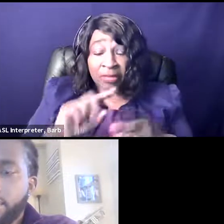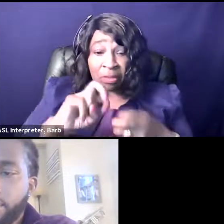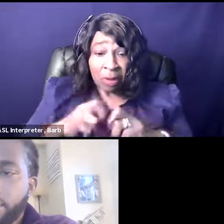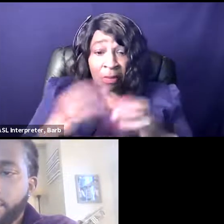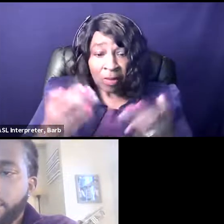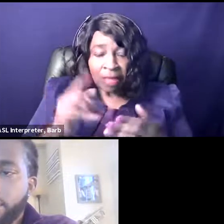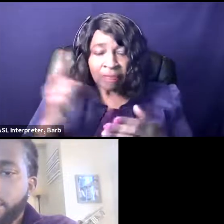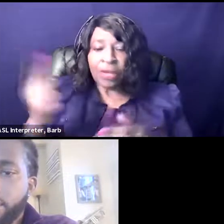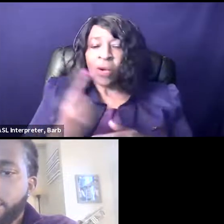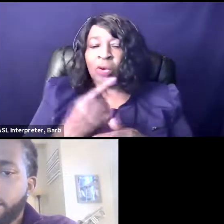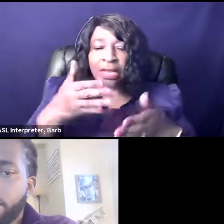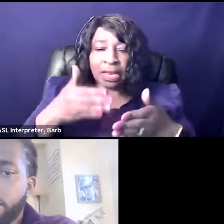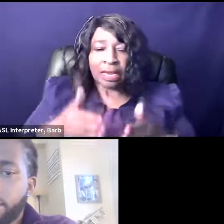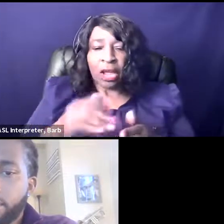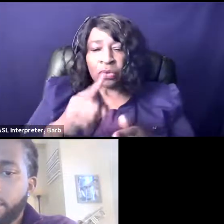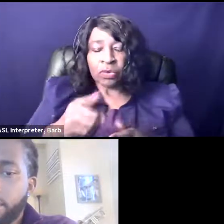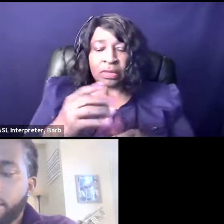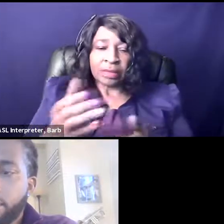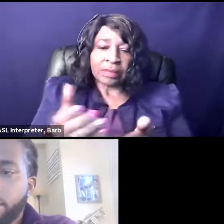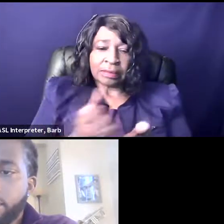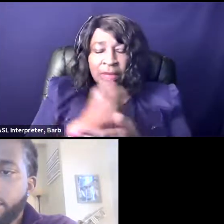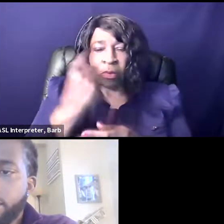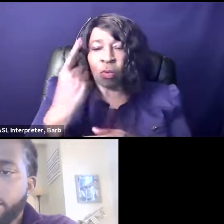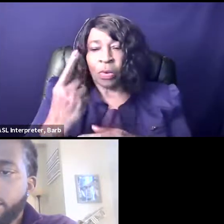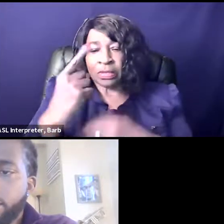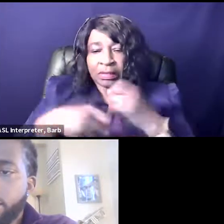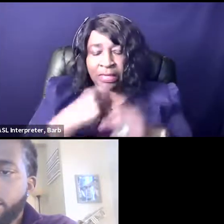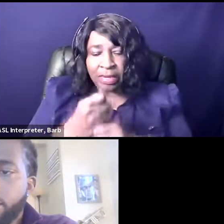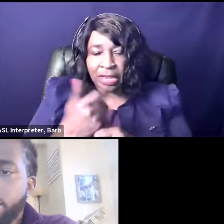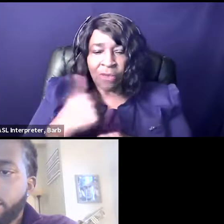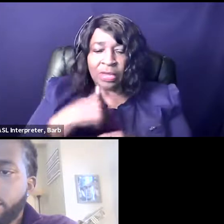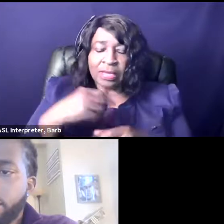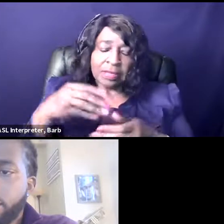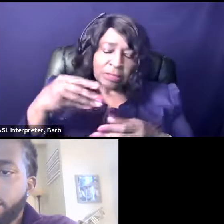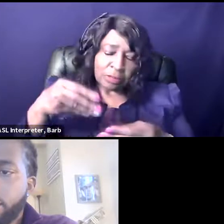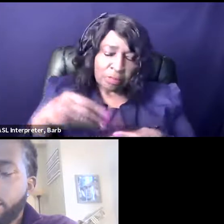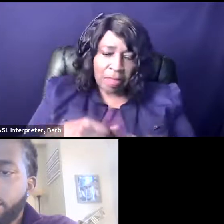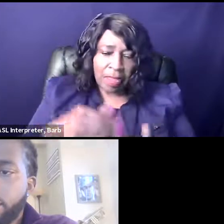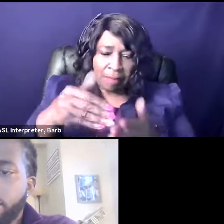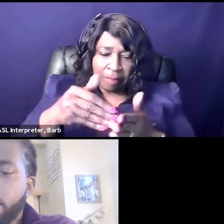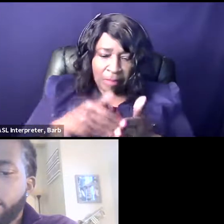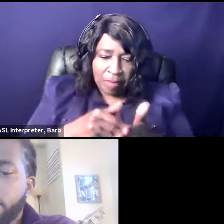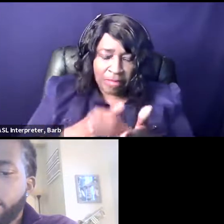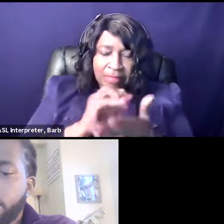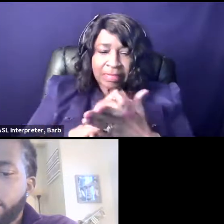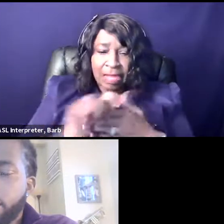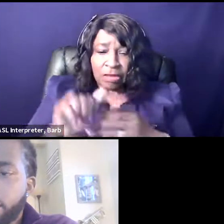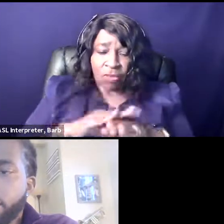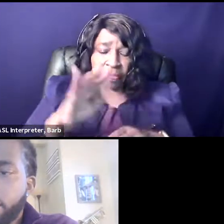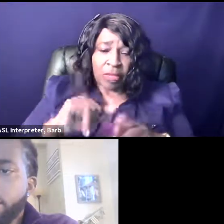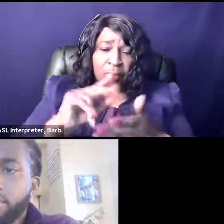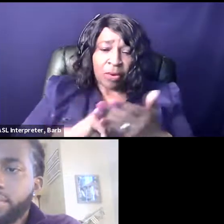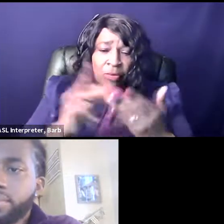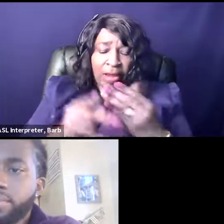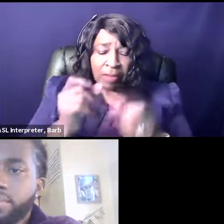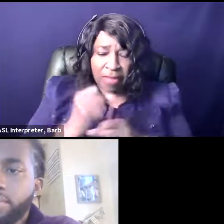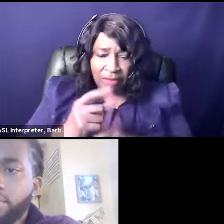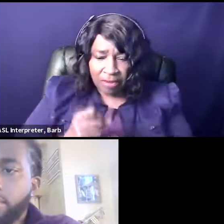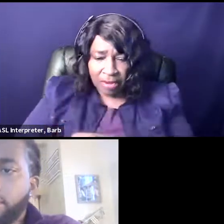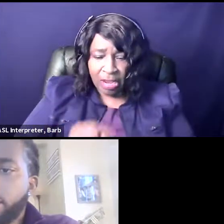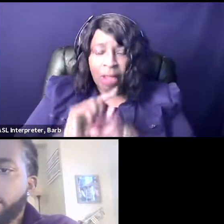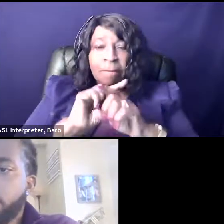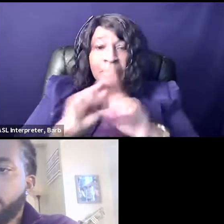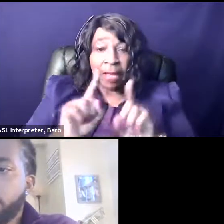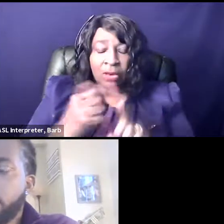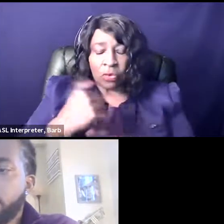And we spend billions of dollars on that program each year. Of course, it's never enough for the need. But we saw during COVID